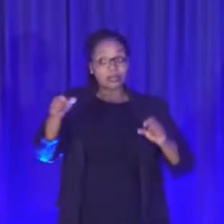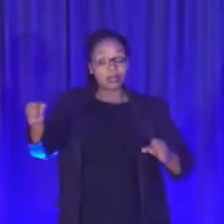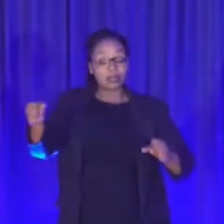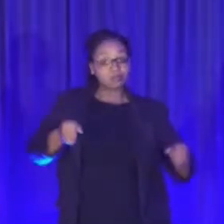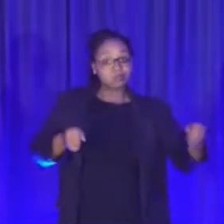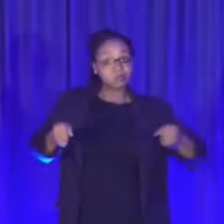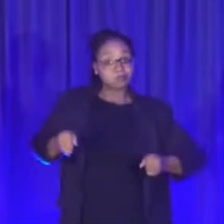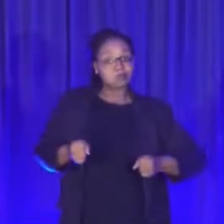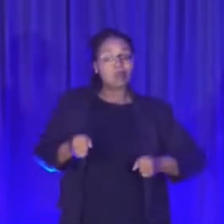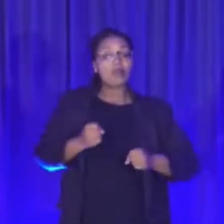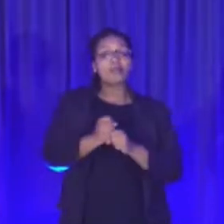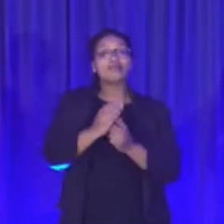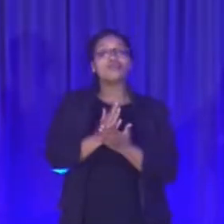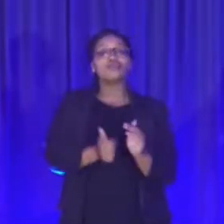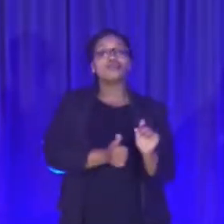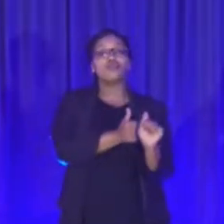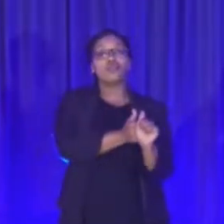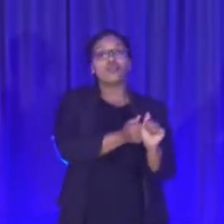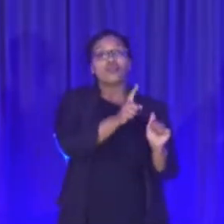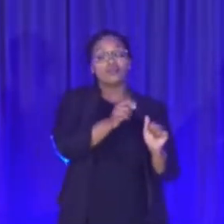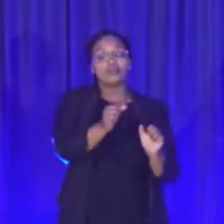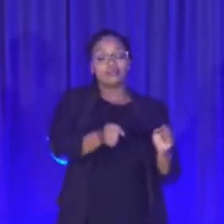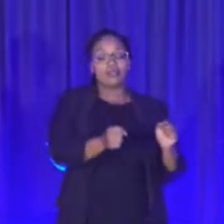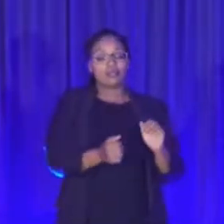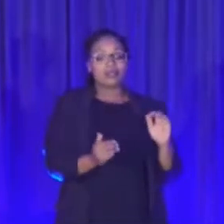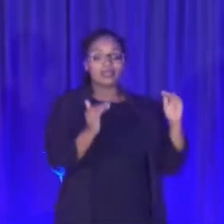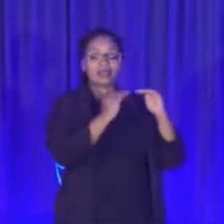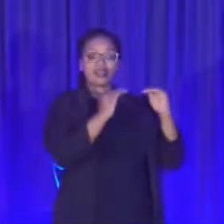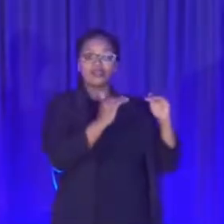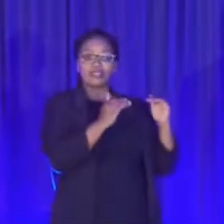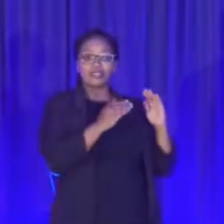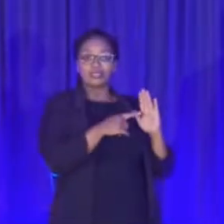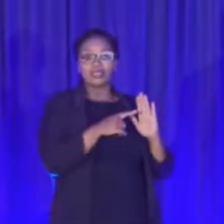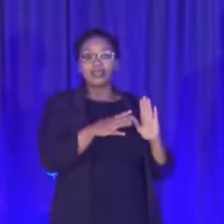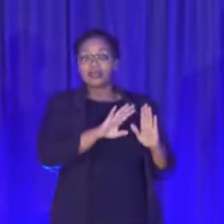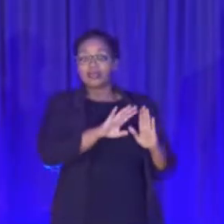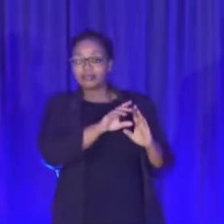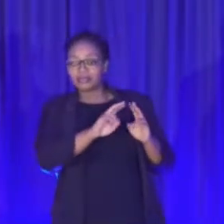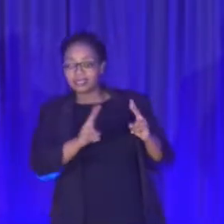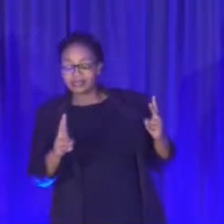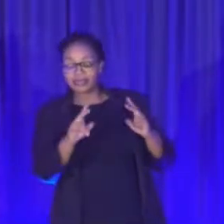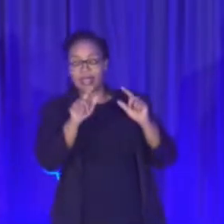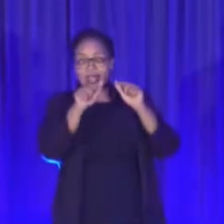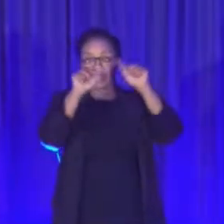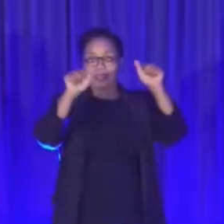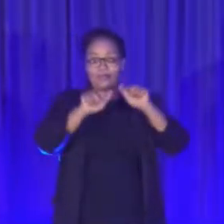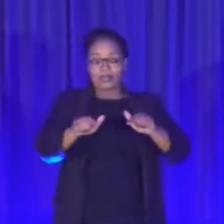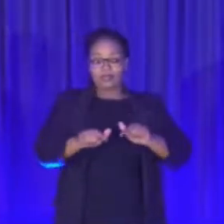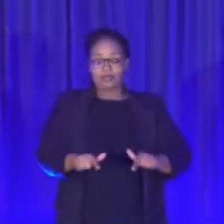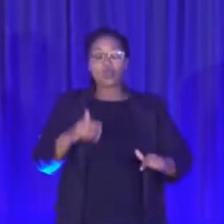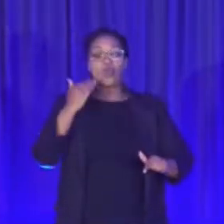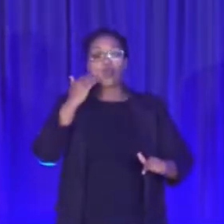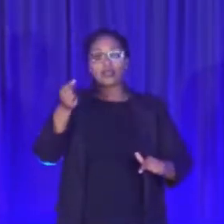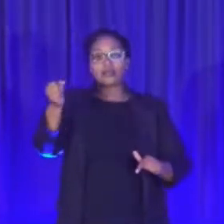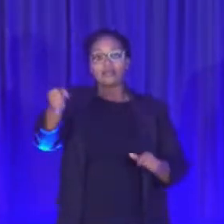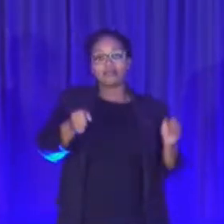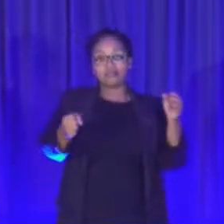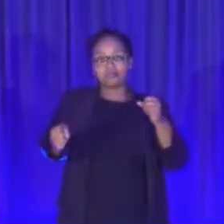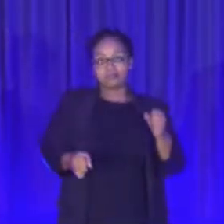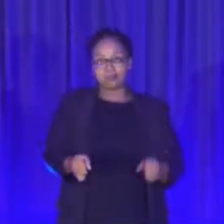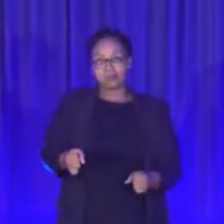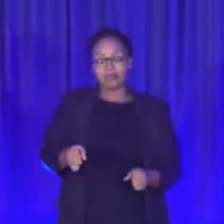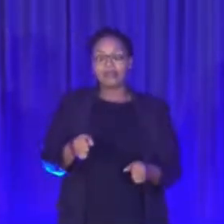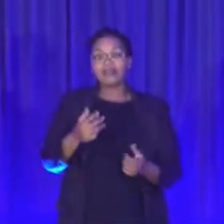imperatives across all other categories of electoral staff. This will include the